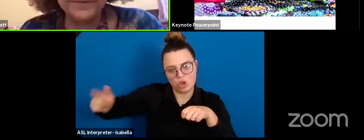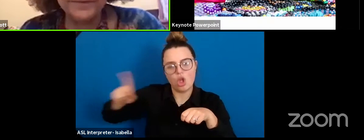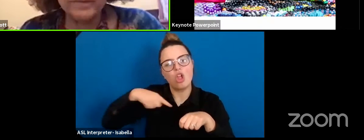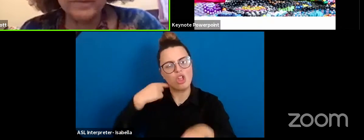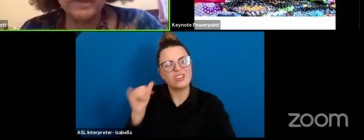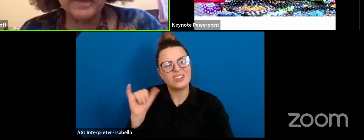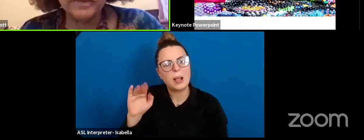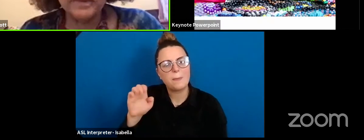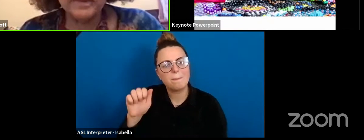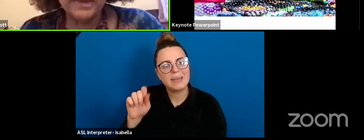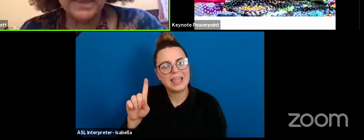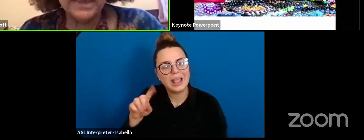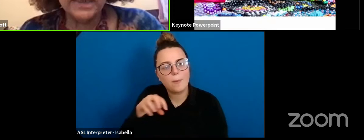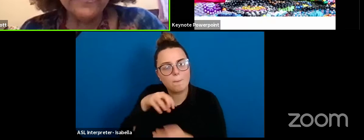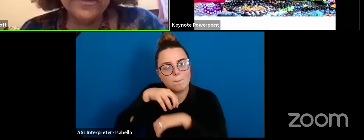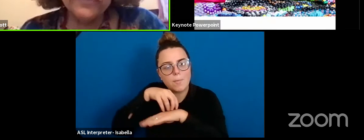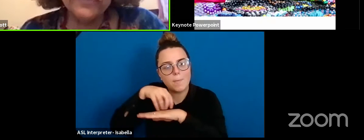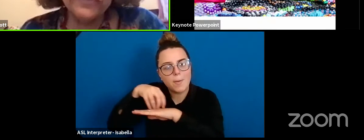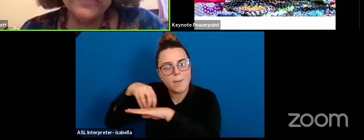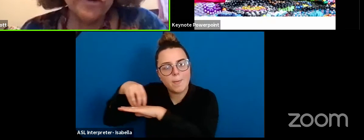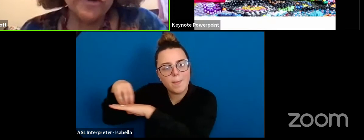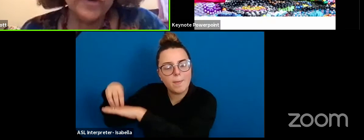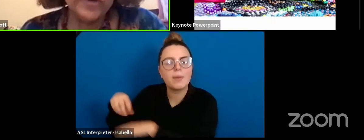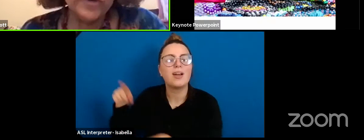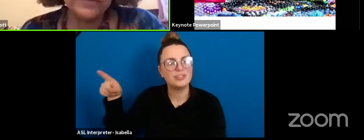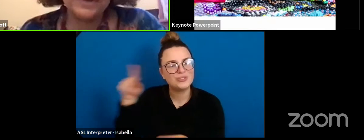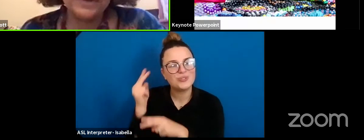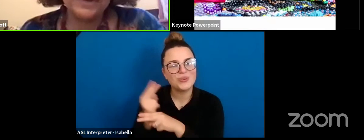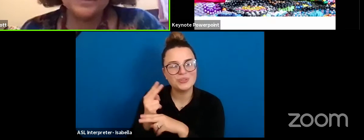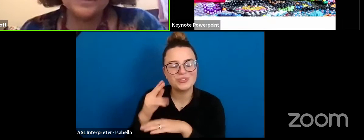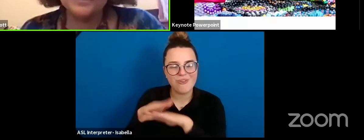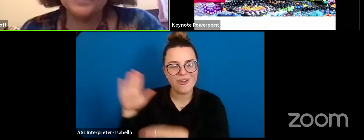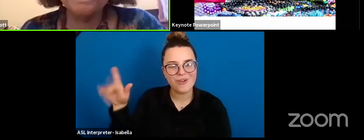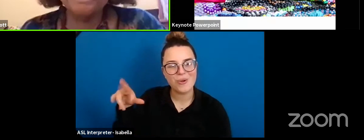beads. And she used them in her quilts.